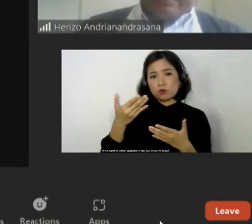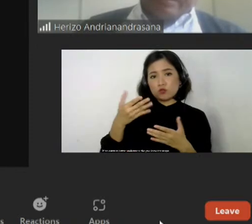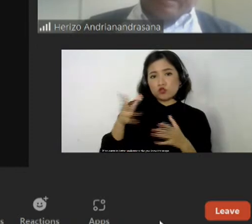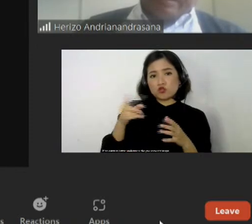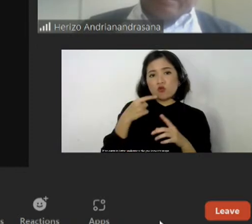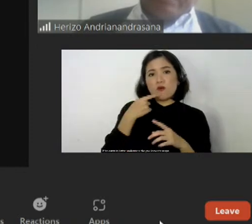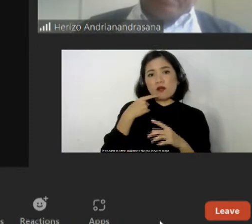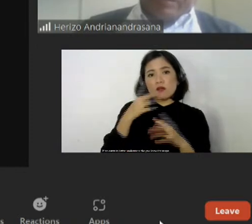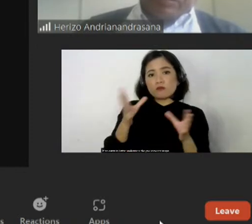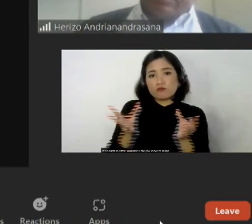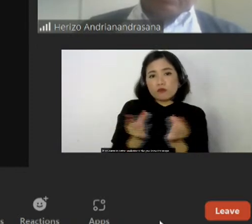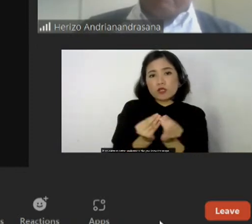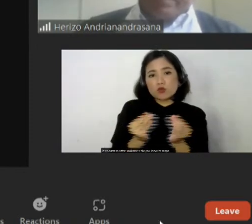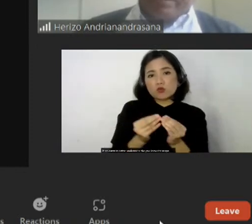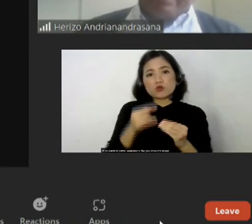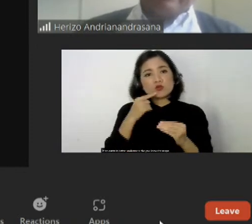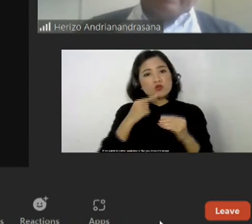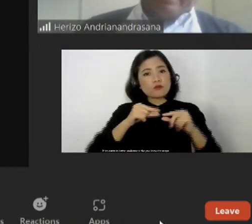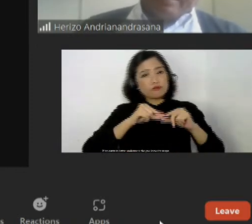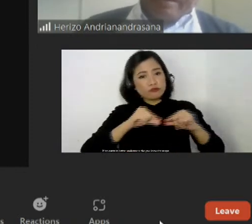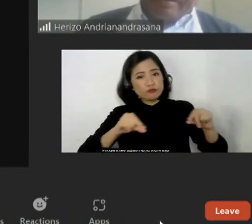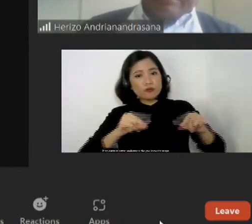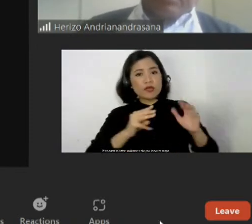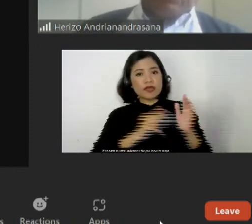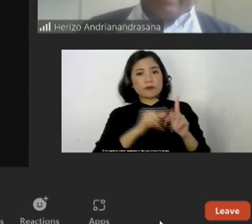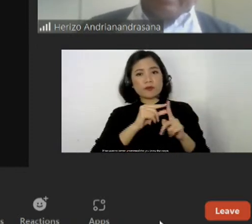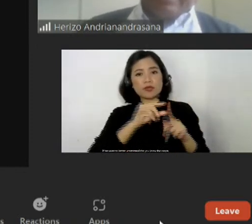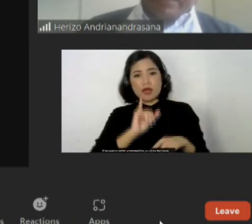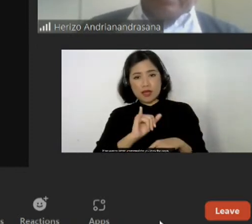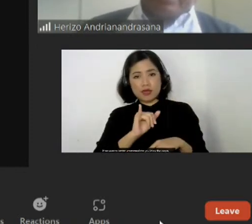of measurement of MPI